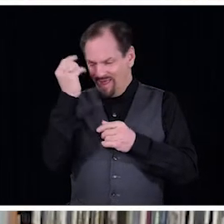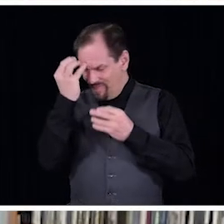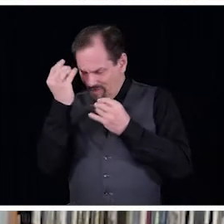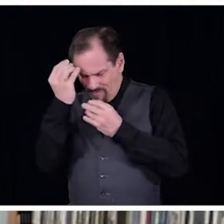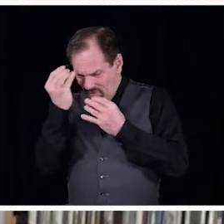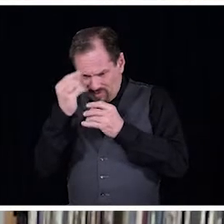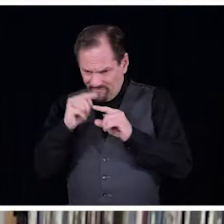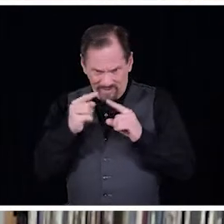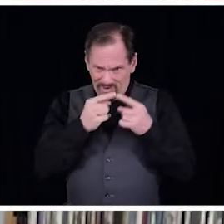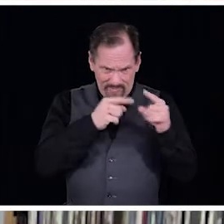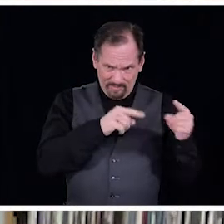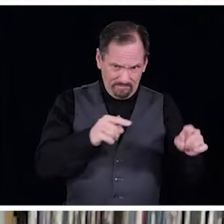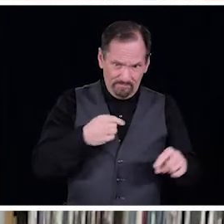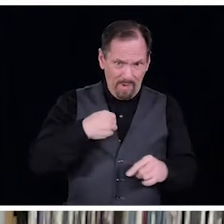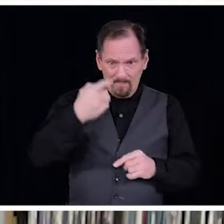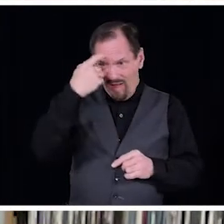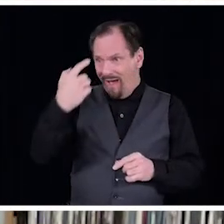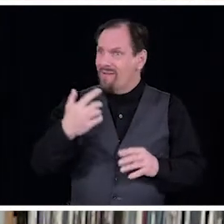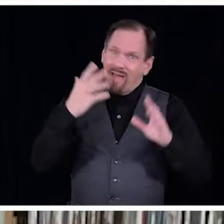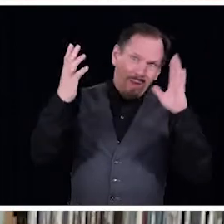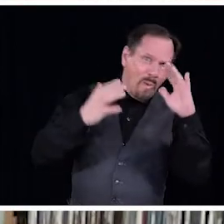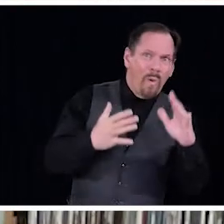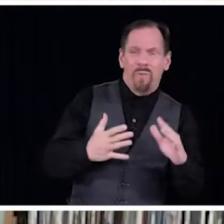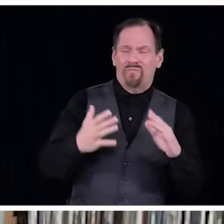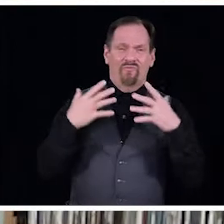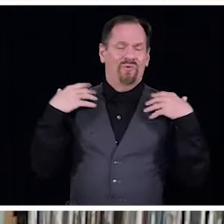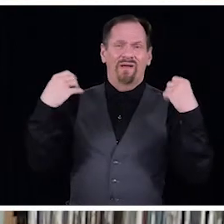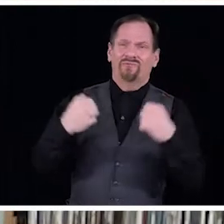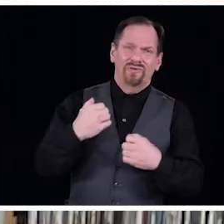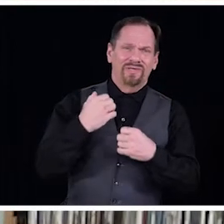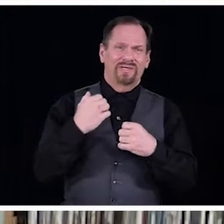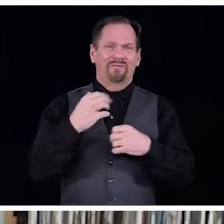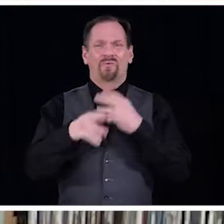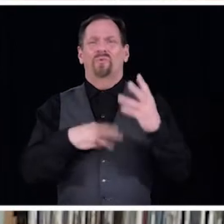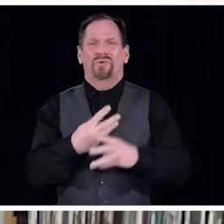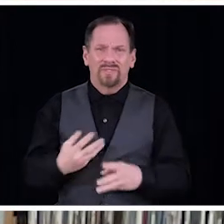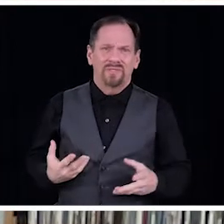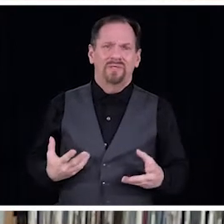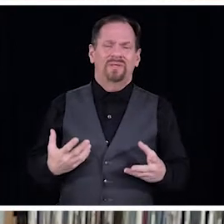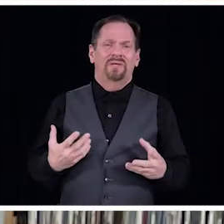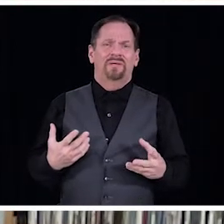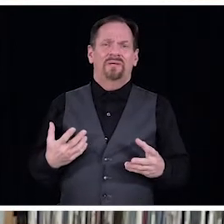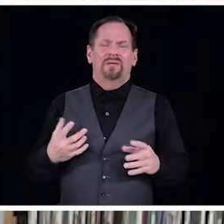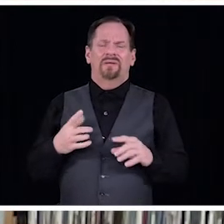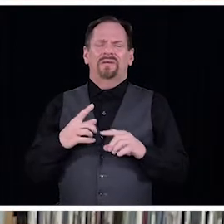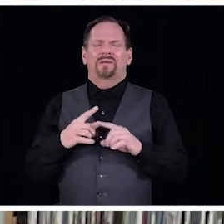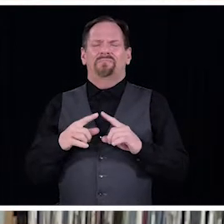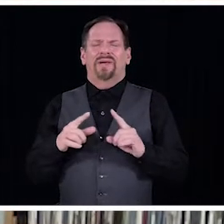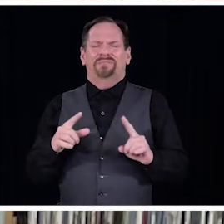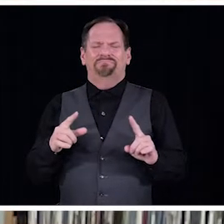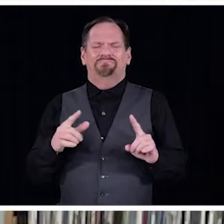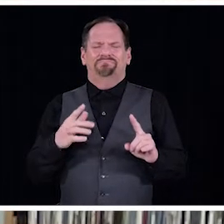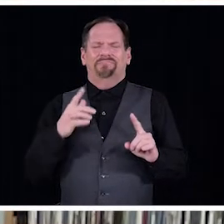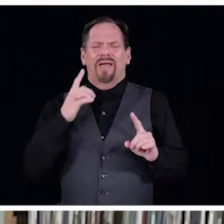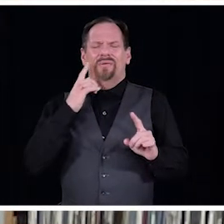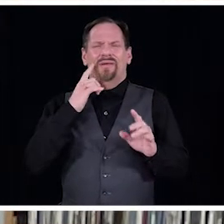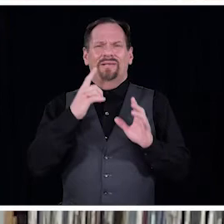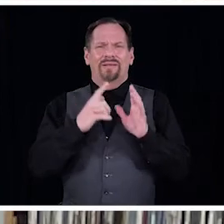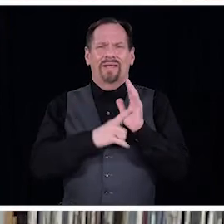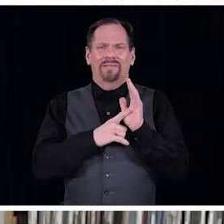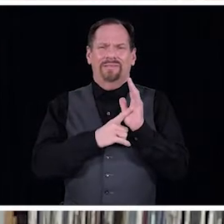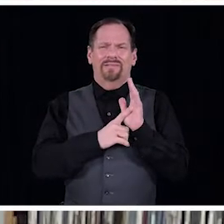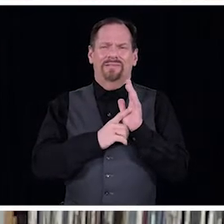mind. While I hold out hope for an eventual recovery, I cannot omit to recognize the terrible losses that so many have